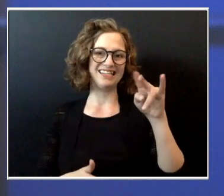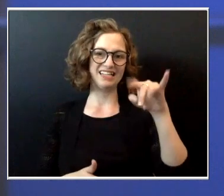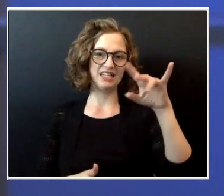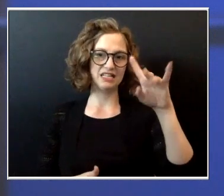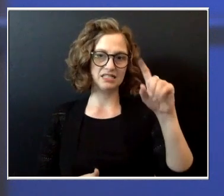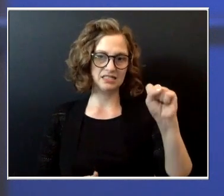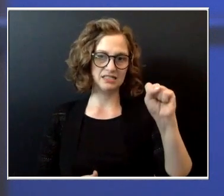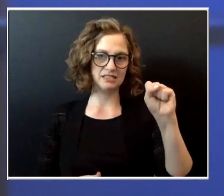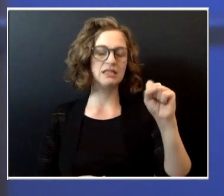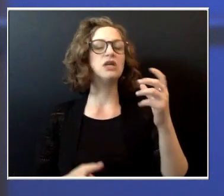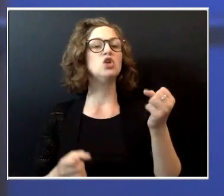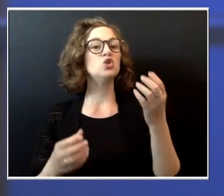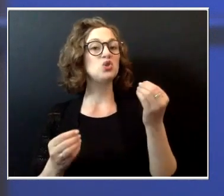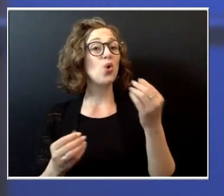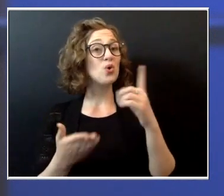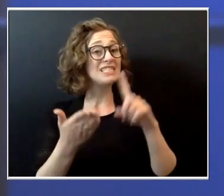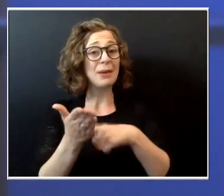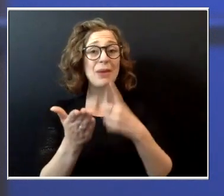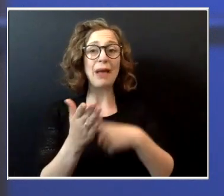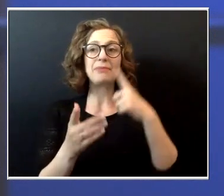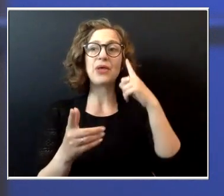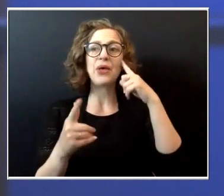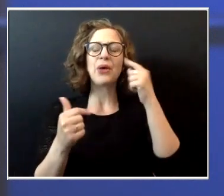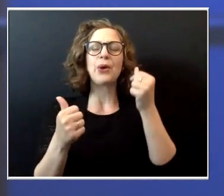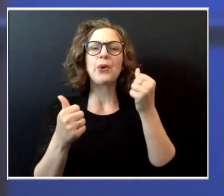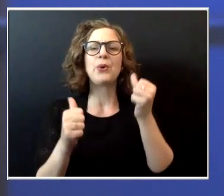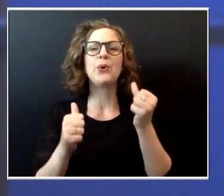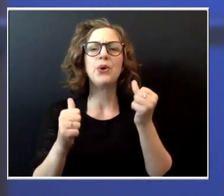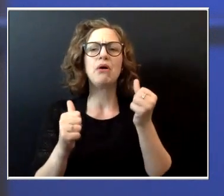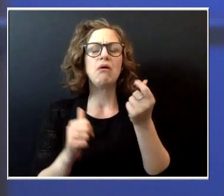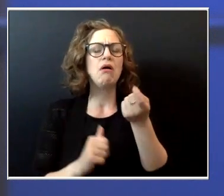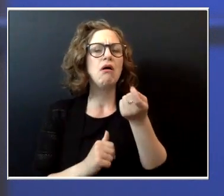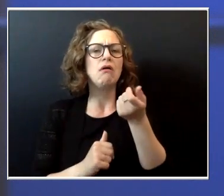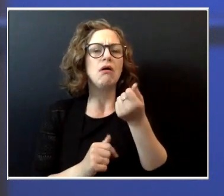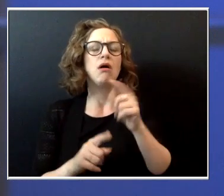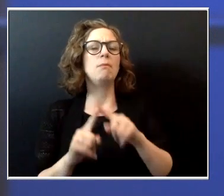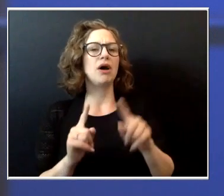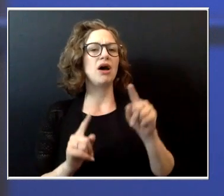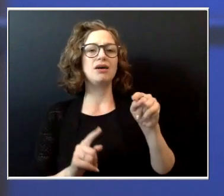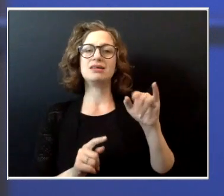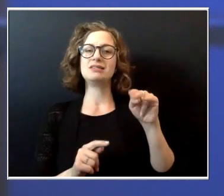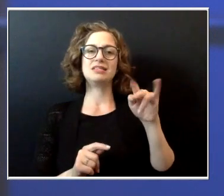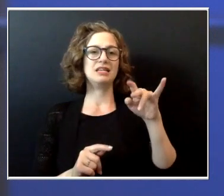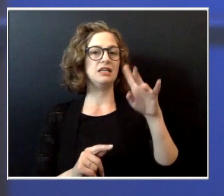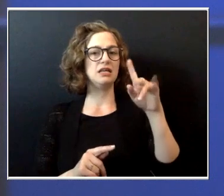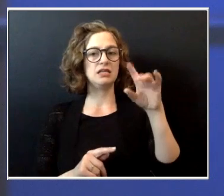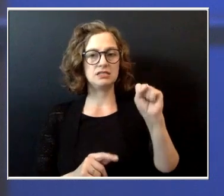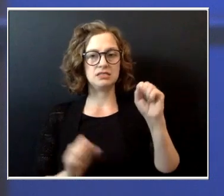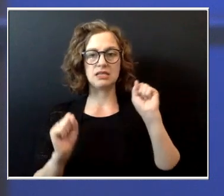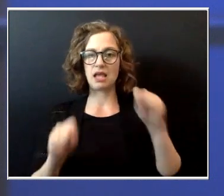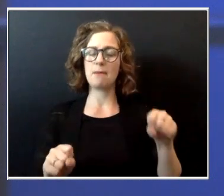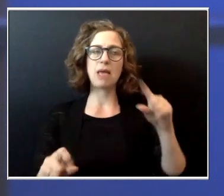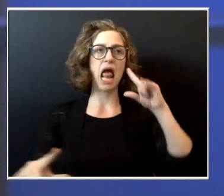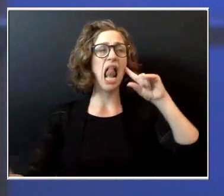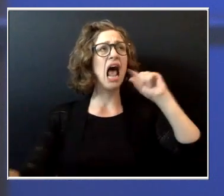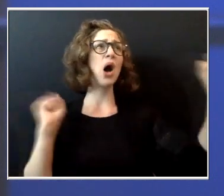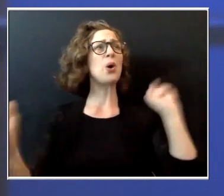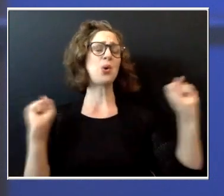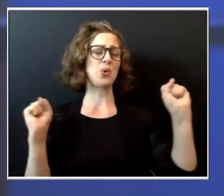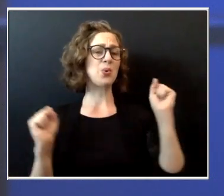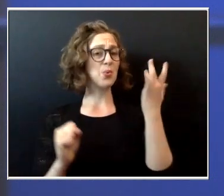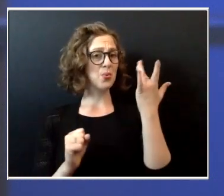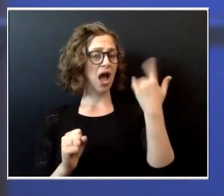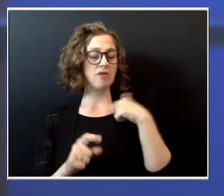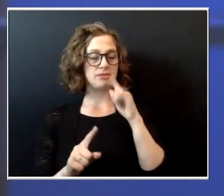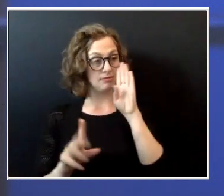pay attention to sound, even if it's not there. And that's part of the real aggravation of tinnitus, because